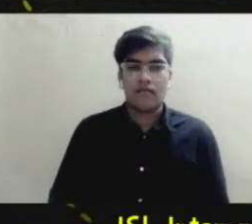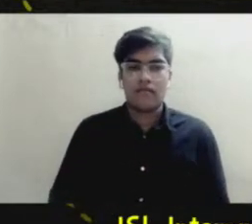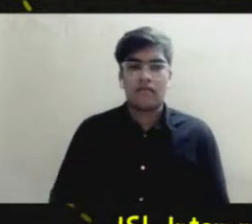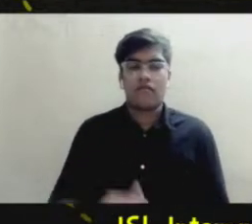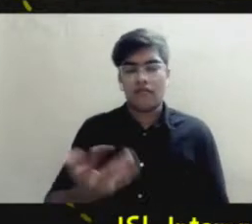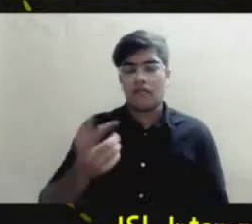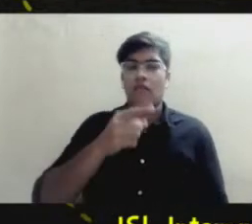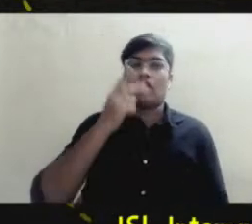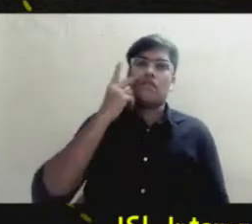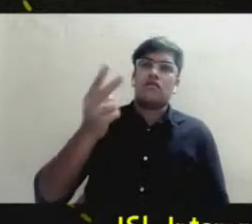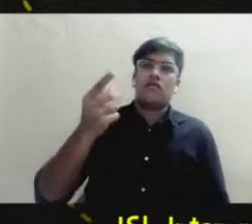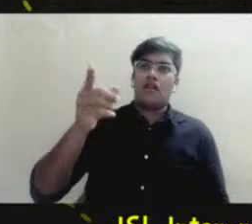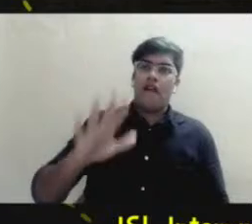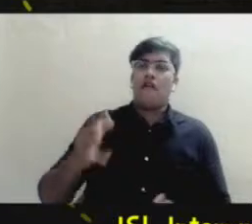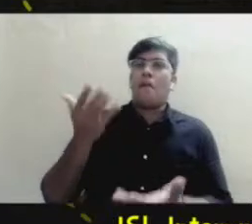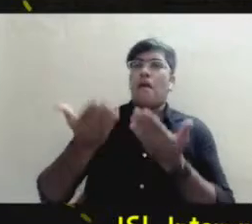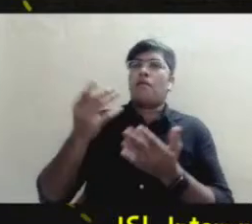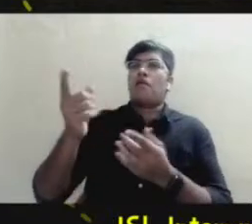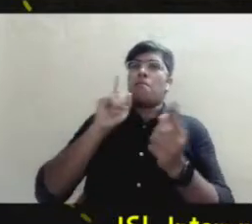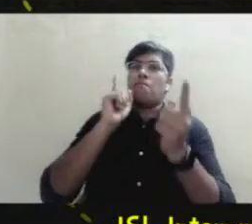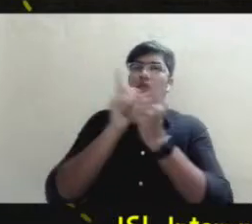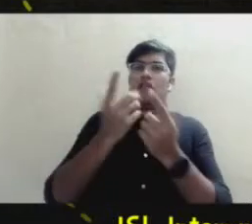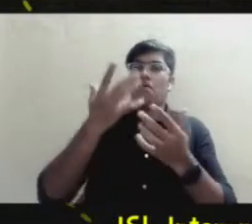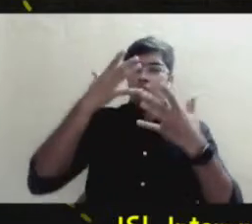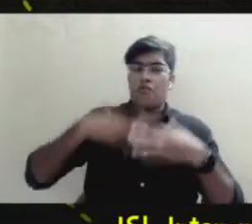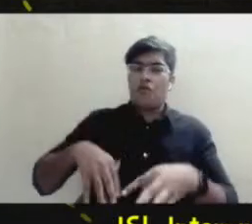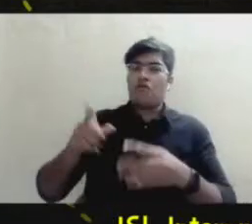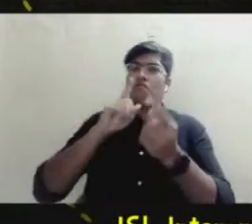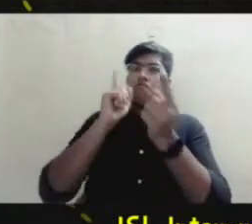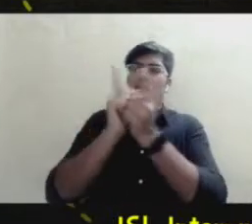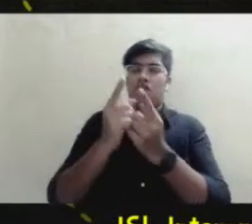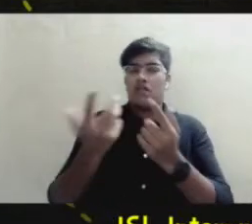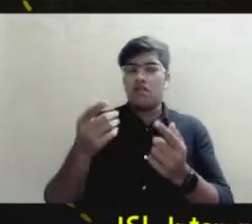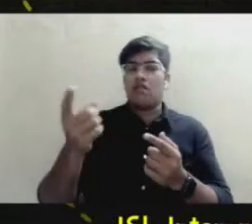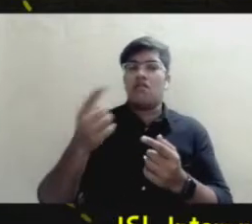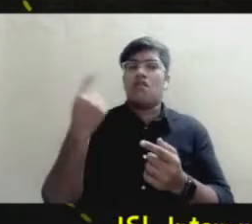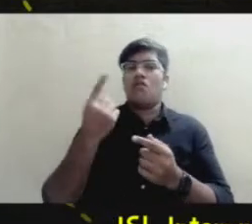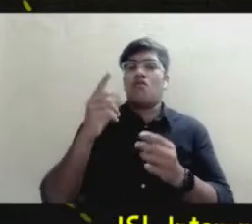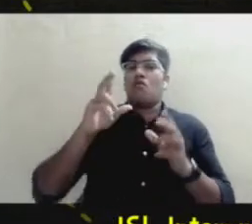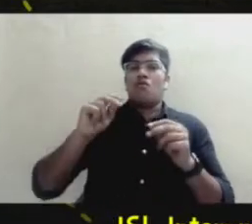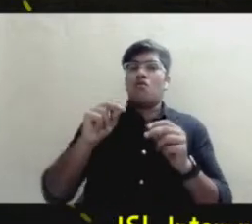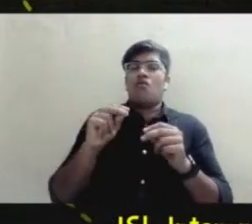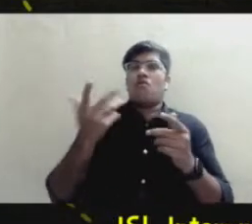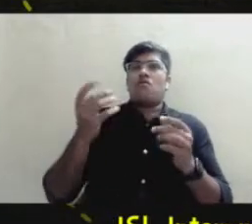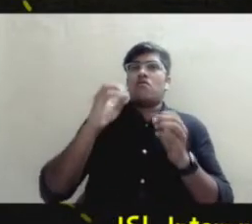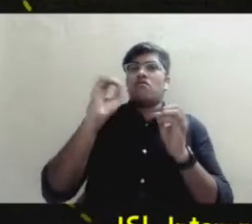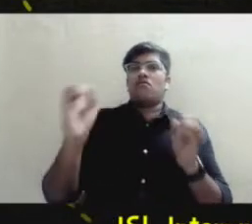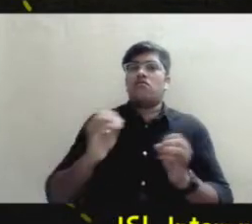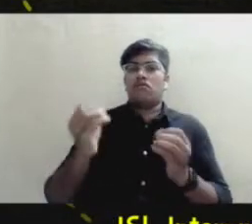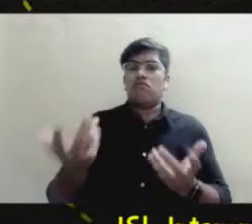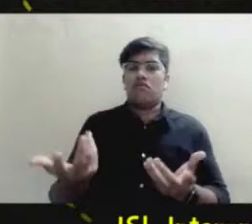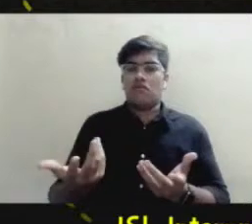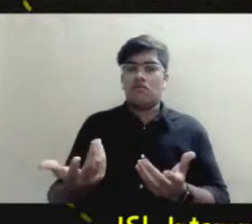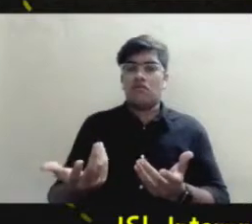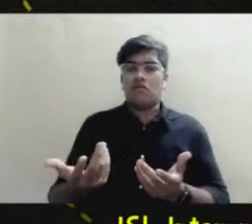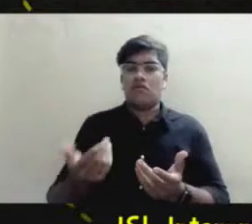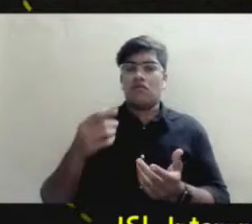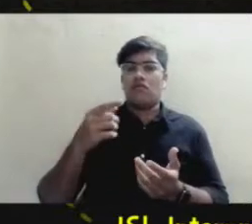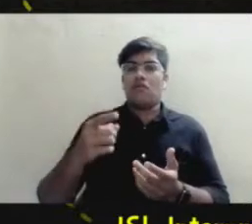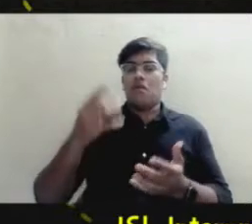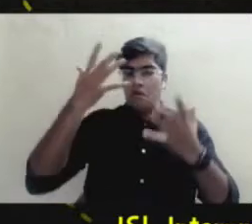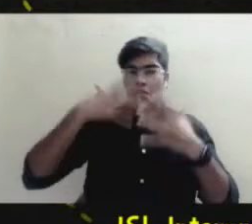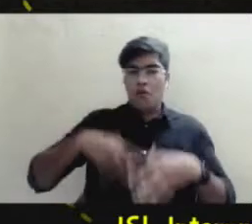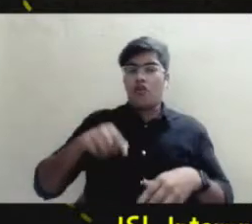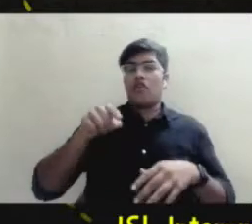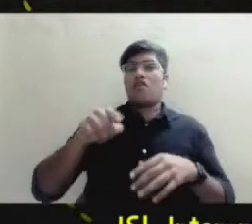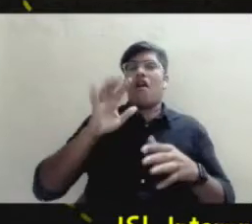going to be some interaction between the bodies. It's not just something that is flattened. Yes, not sort of, the dimensions are many. And